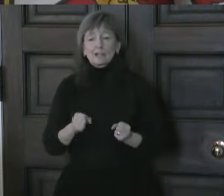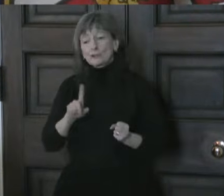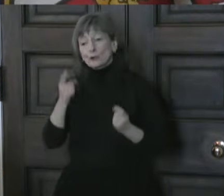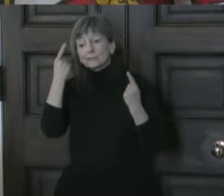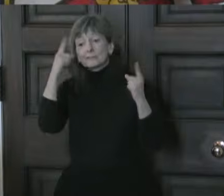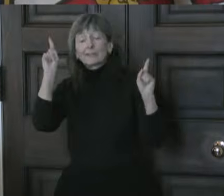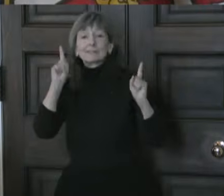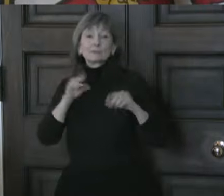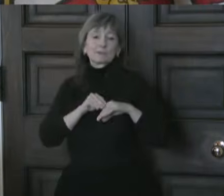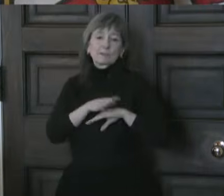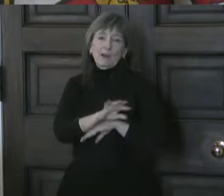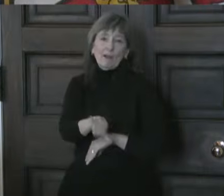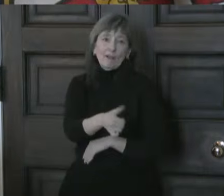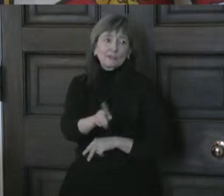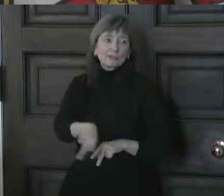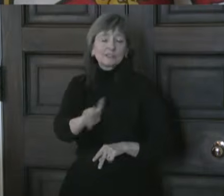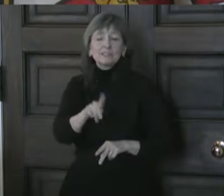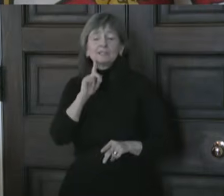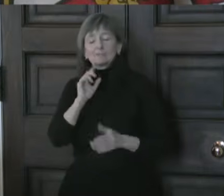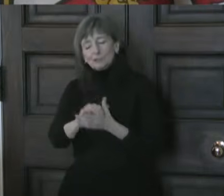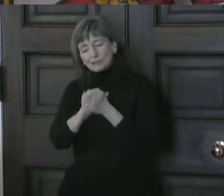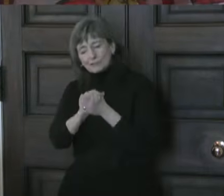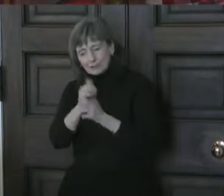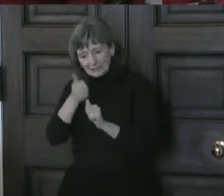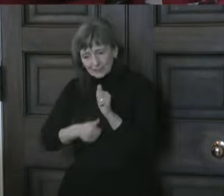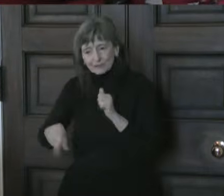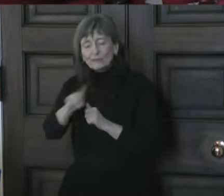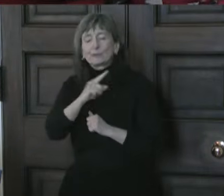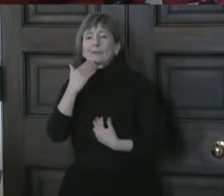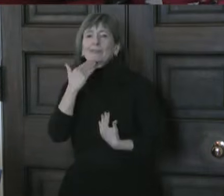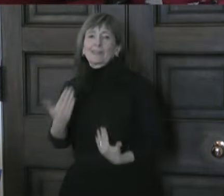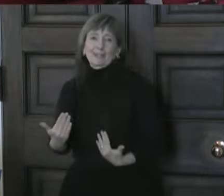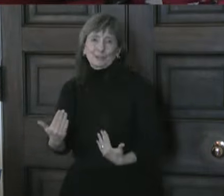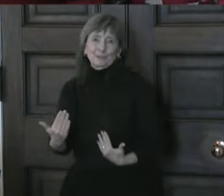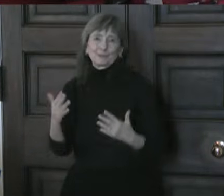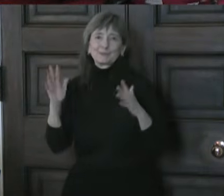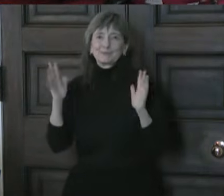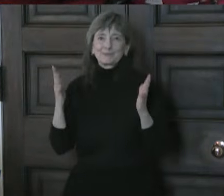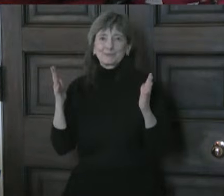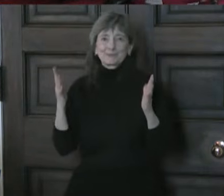others. Congratulations to each and every one of you, and thank you very much.